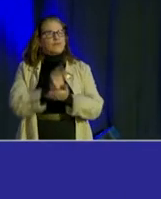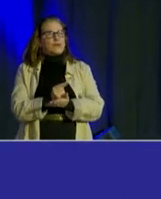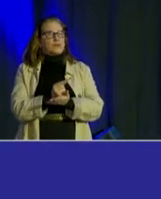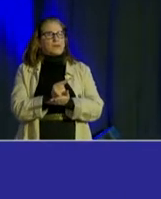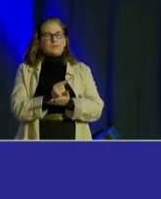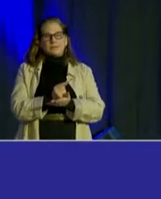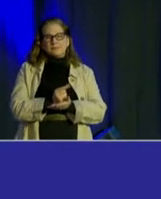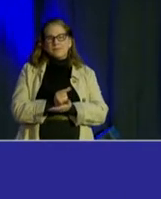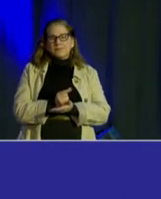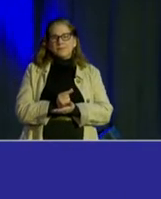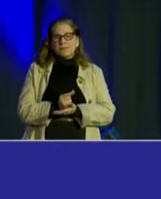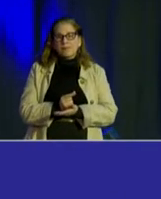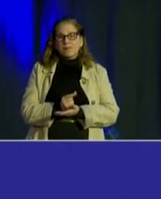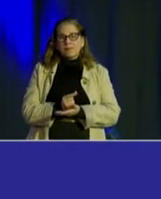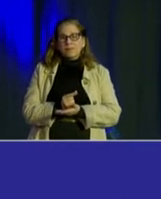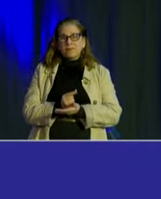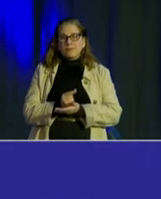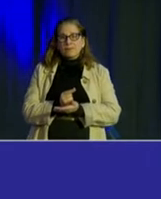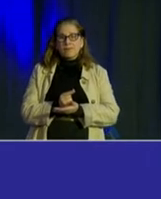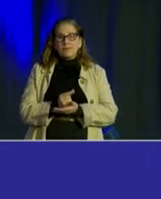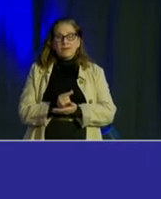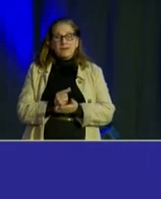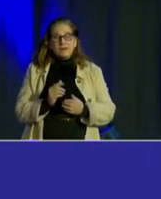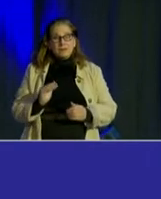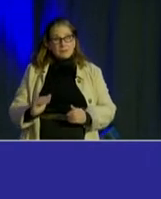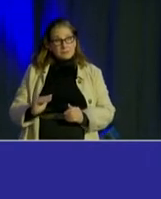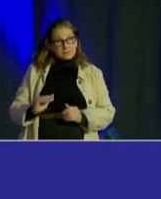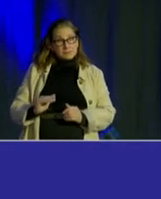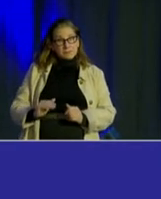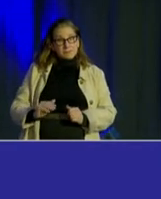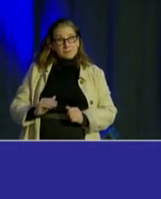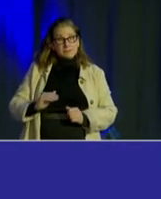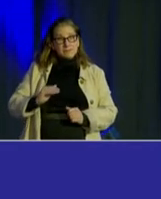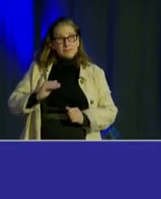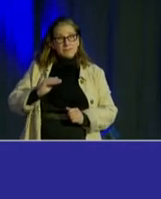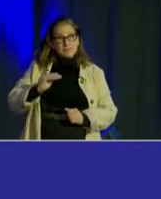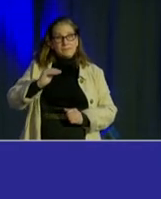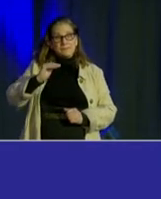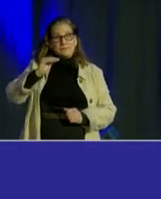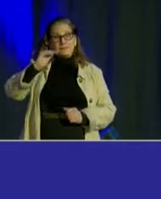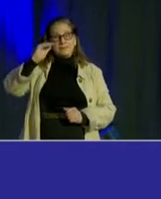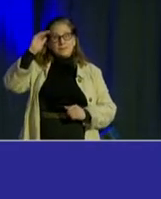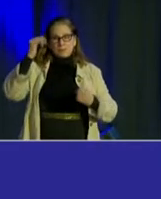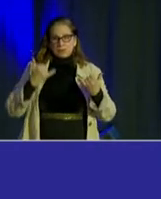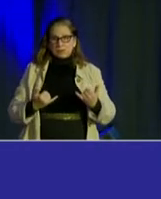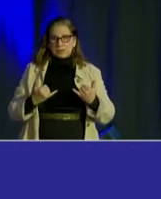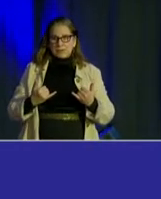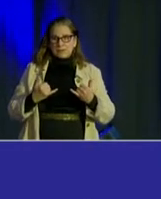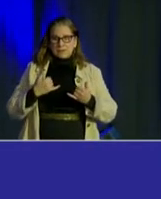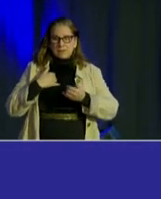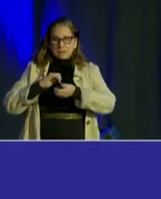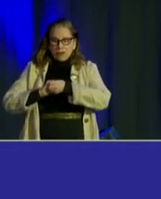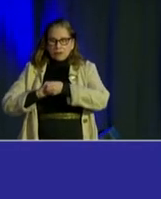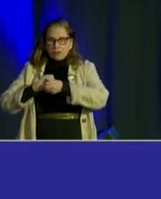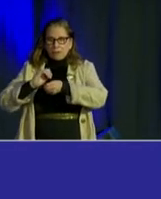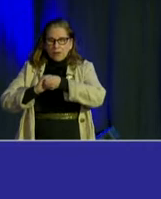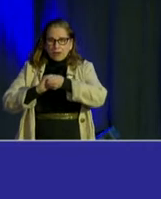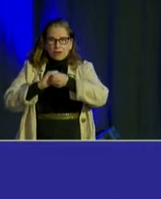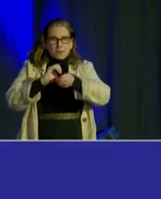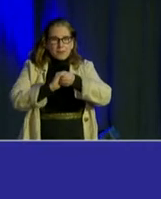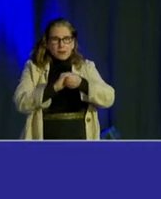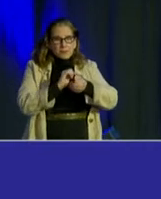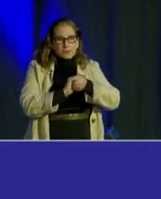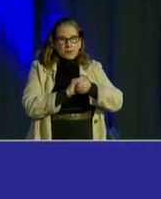now requires establishing innovative new partnerships so that together we flood the city